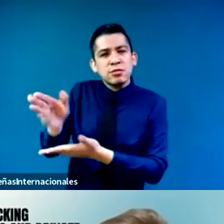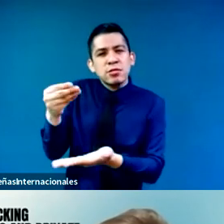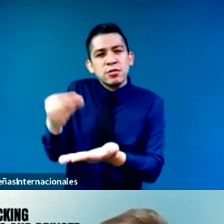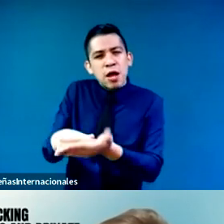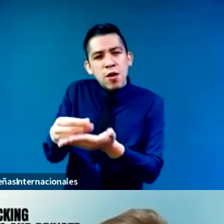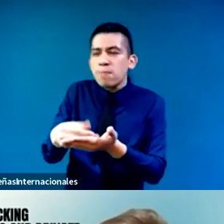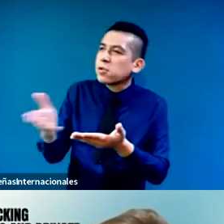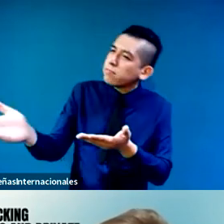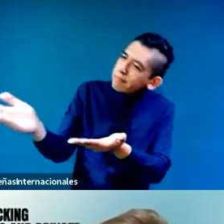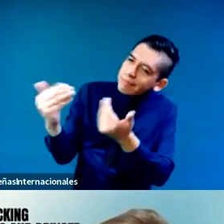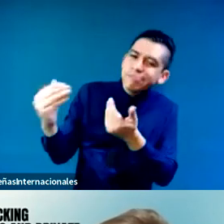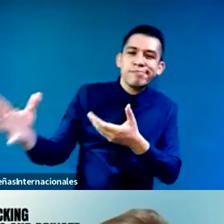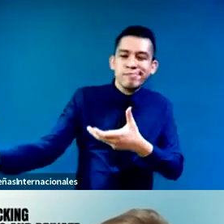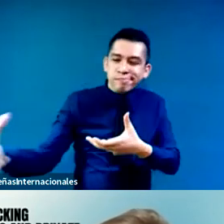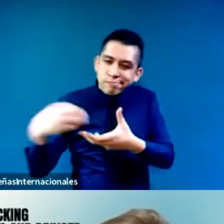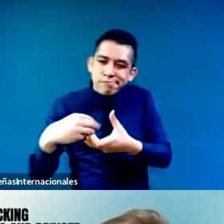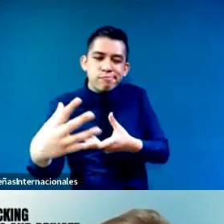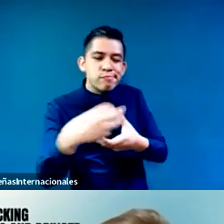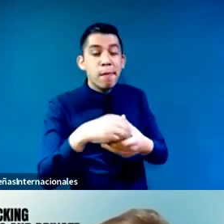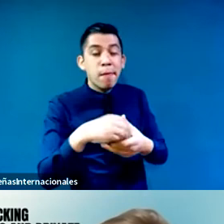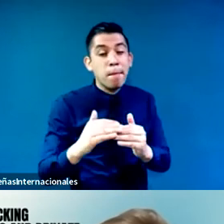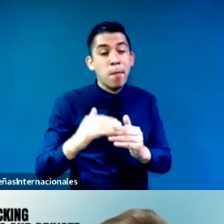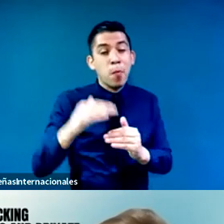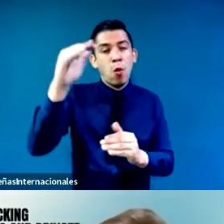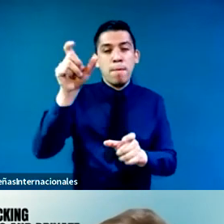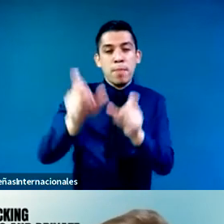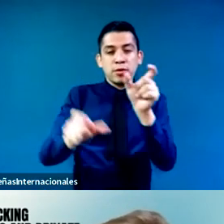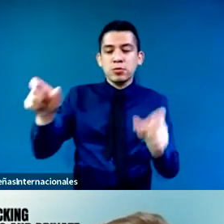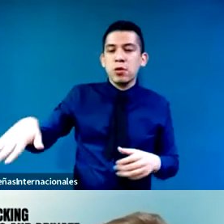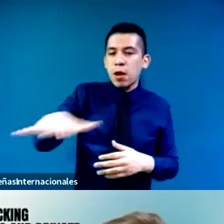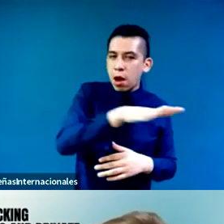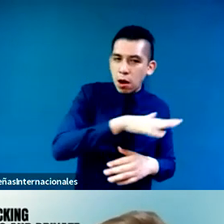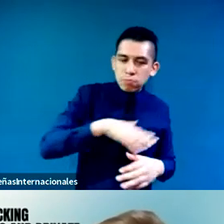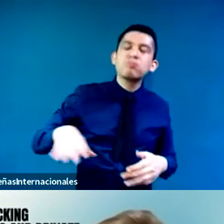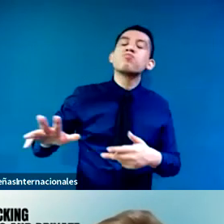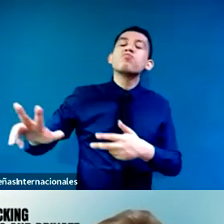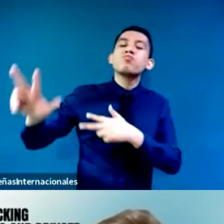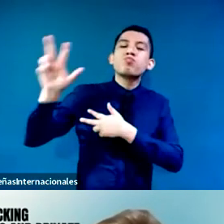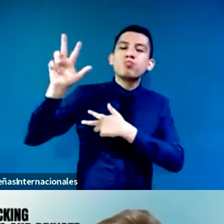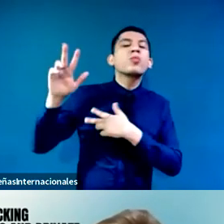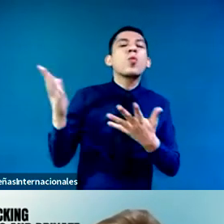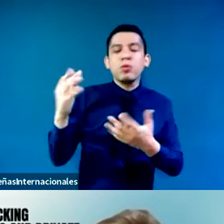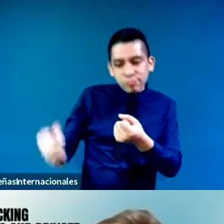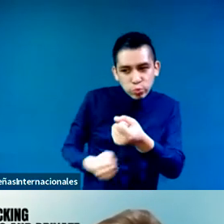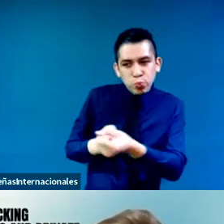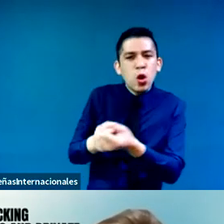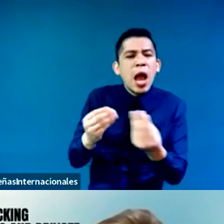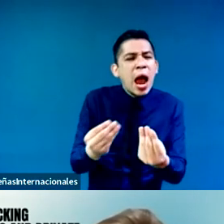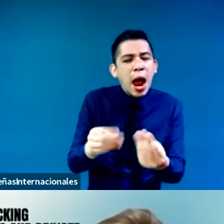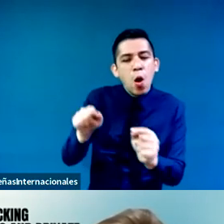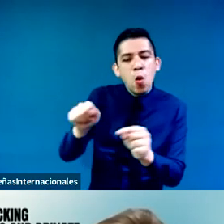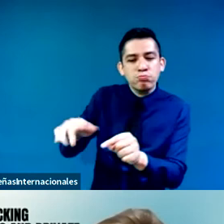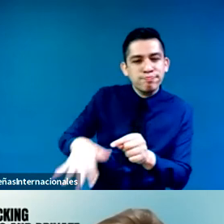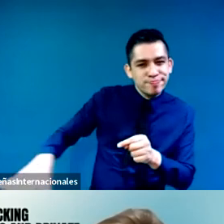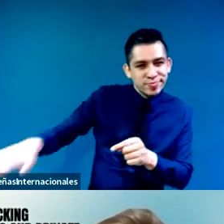Action Coalition? You have the floor. Thank you so much, Seemin, and indeed, thank you so much to